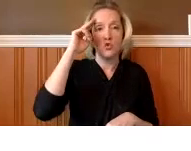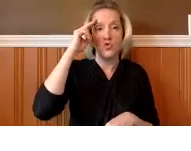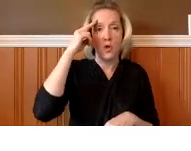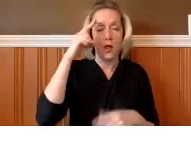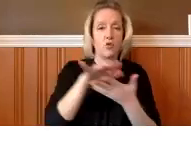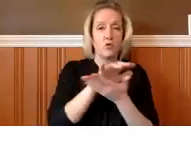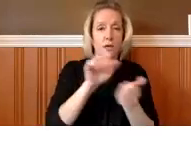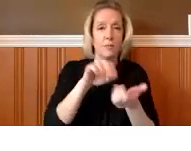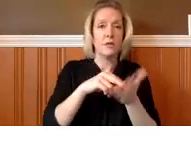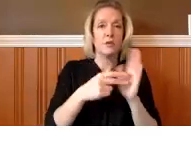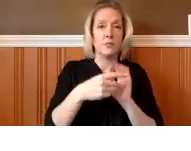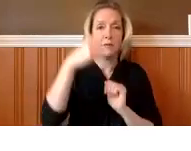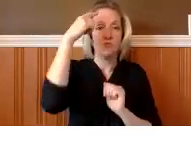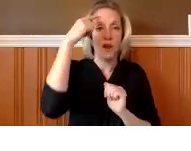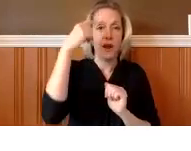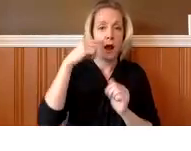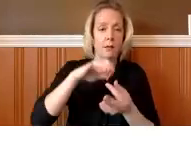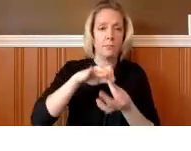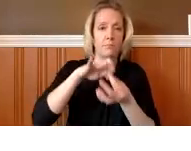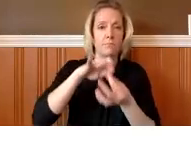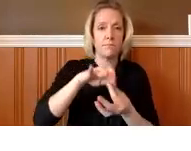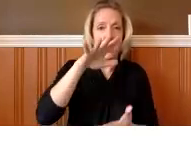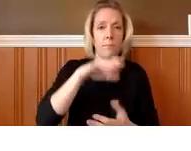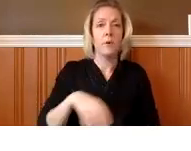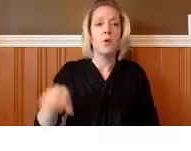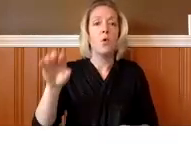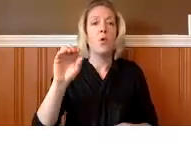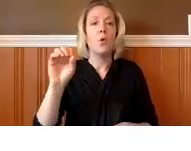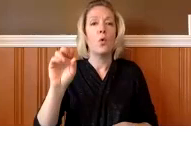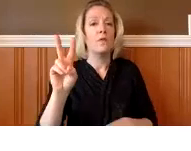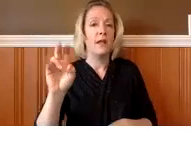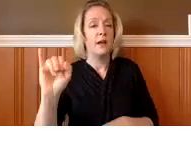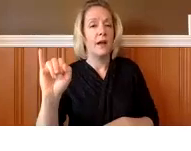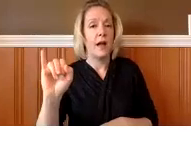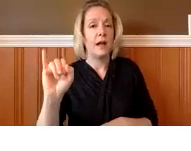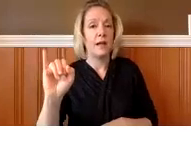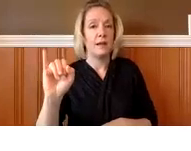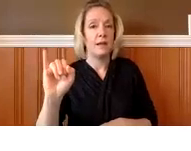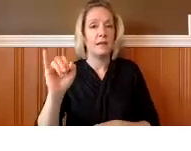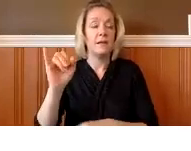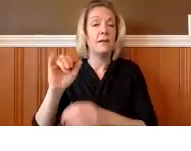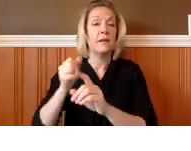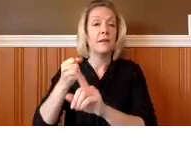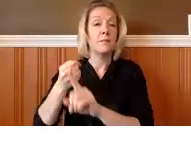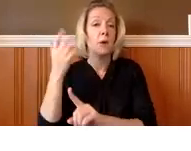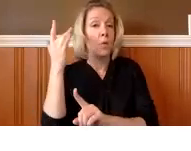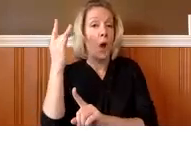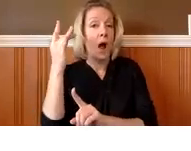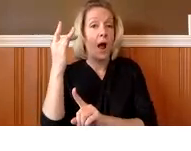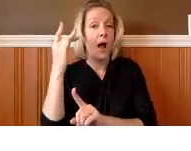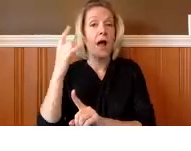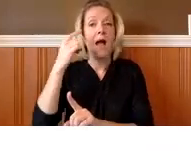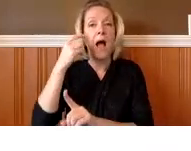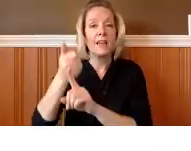damage. While ocular visual impairment, they're caused by abnormalities or dysfunctions of the structures of